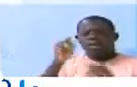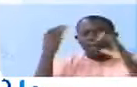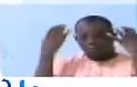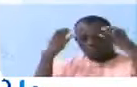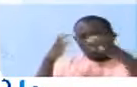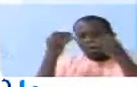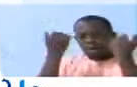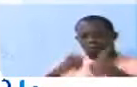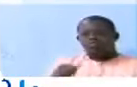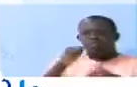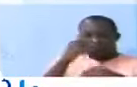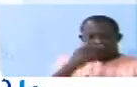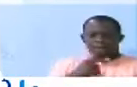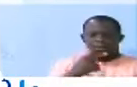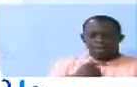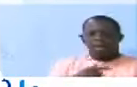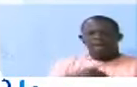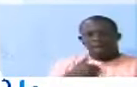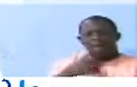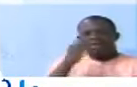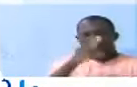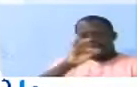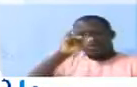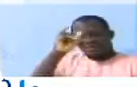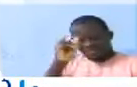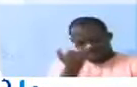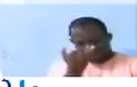I said to him, yes, we have